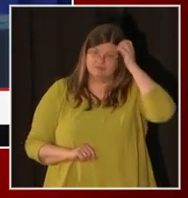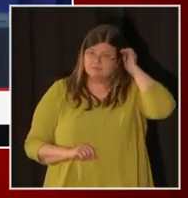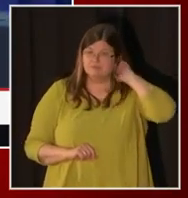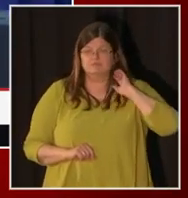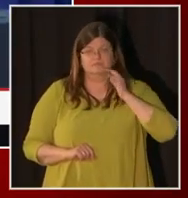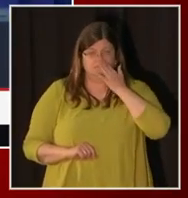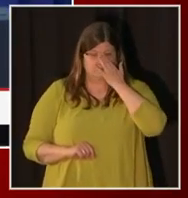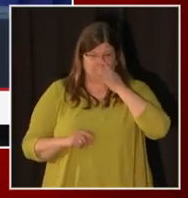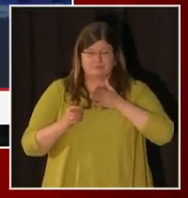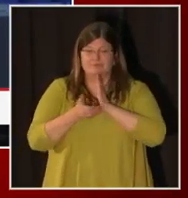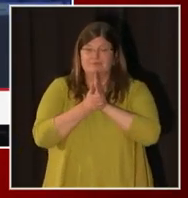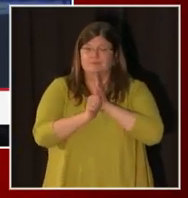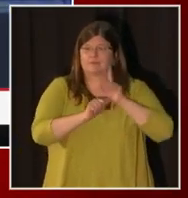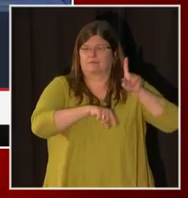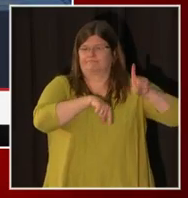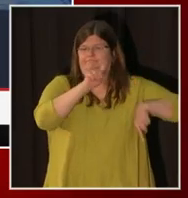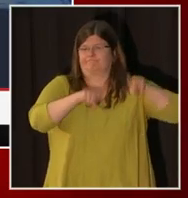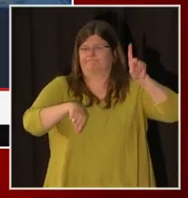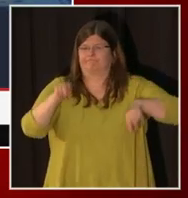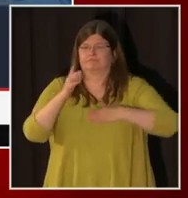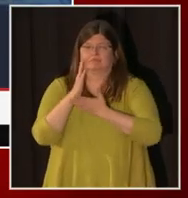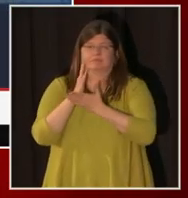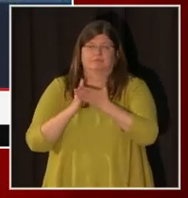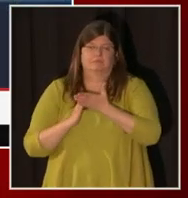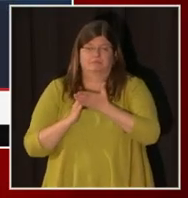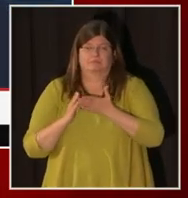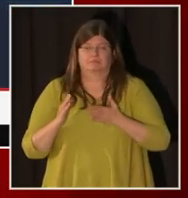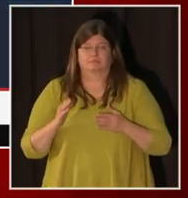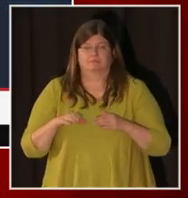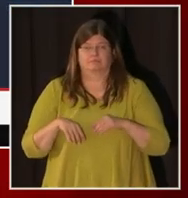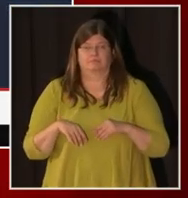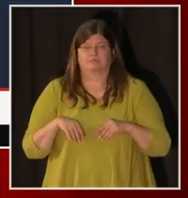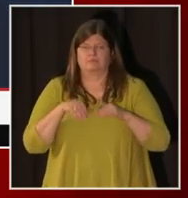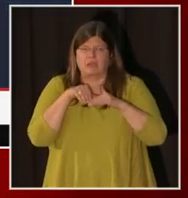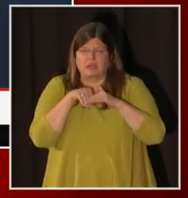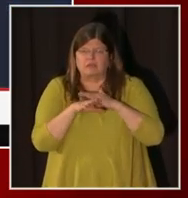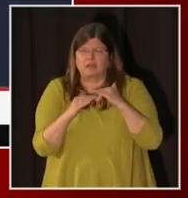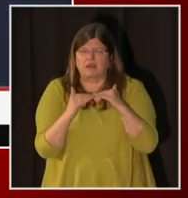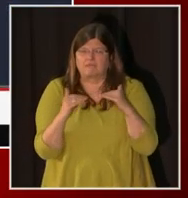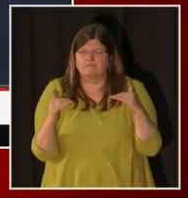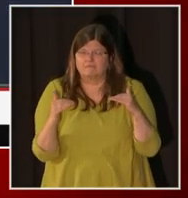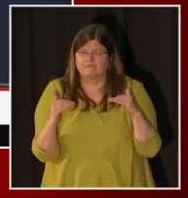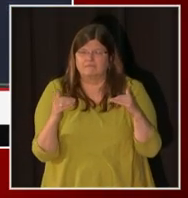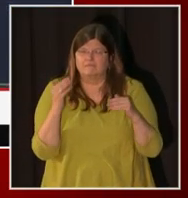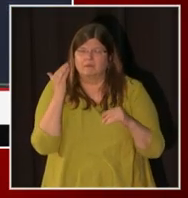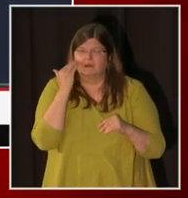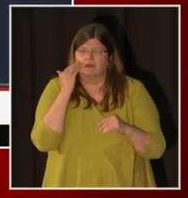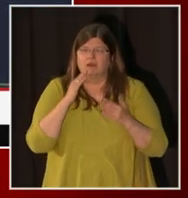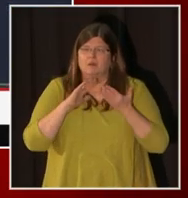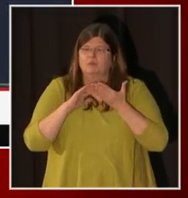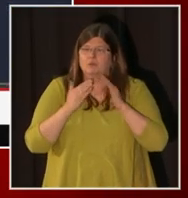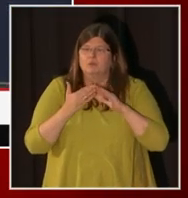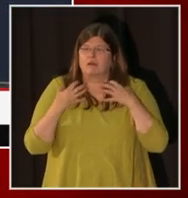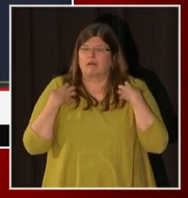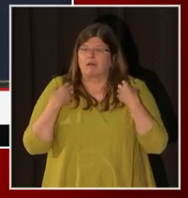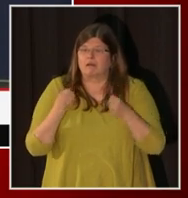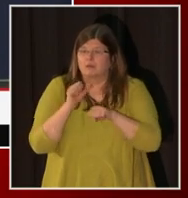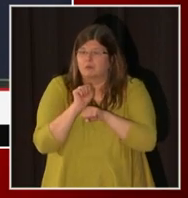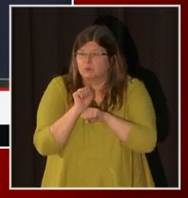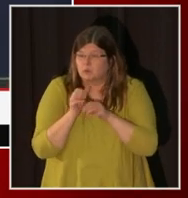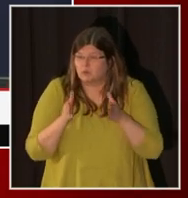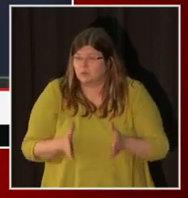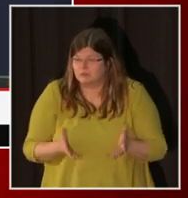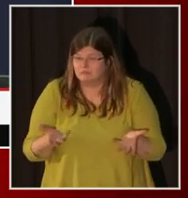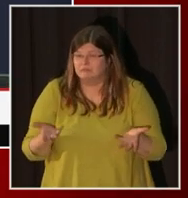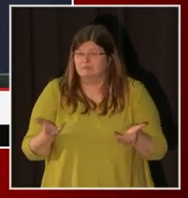But some of the positions will be entry level. So if you're familiar with the concept of community health workers, who are people who